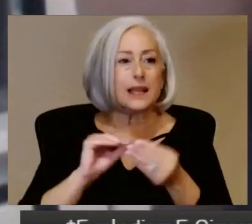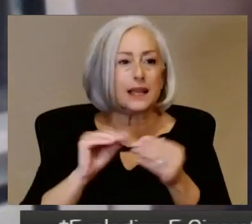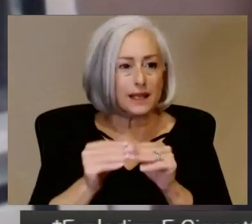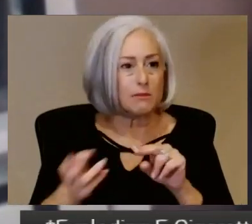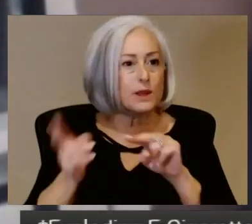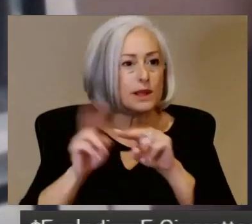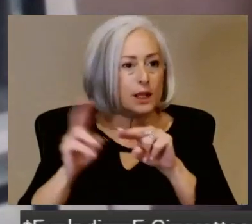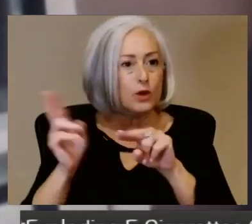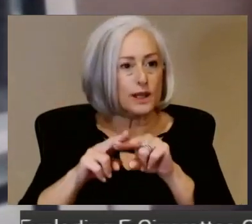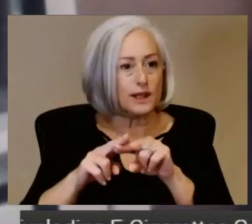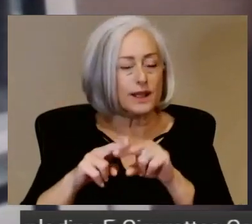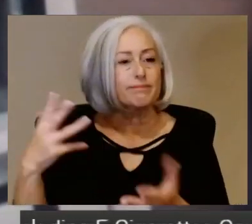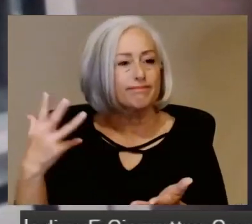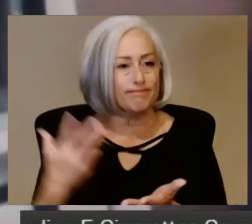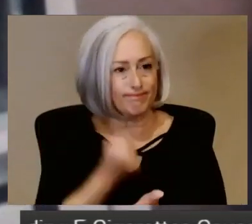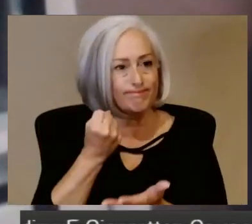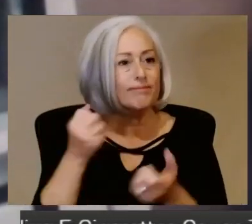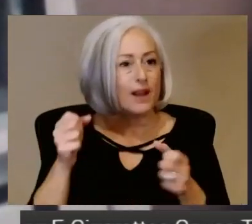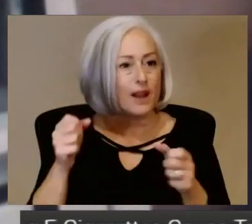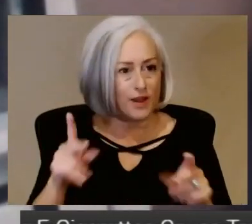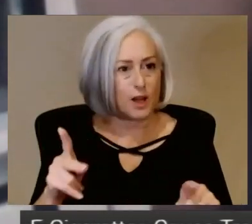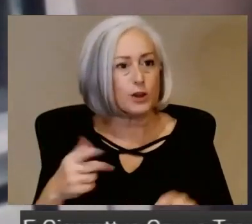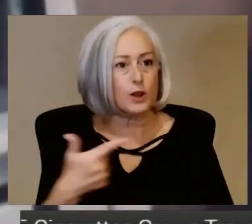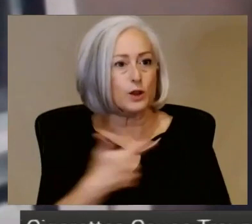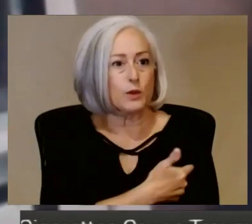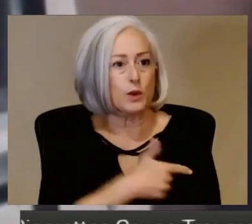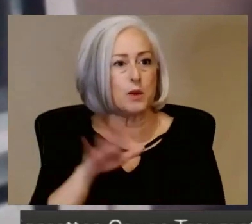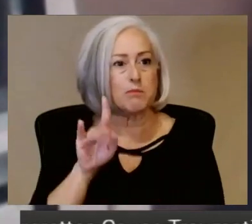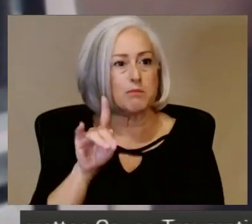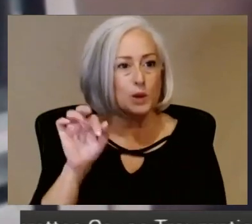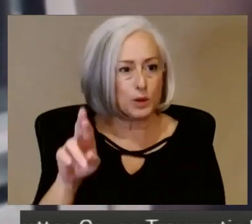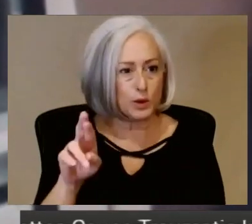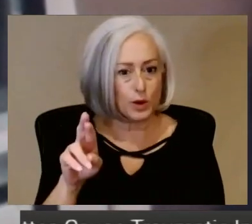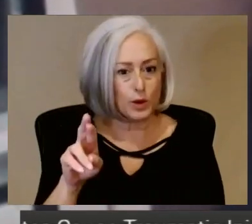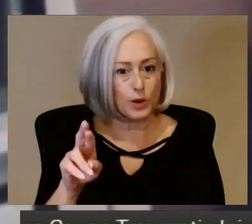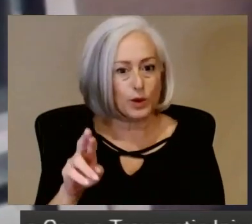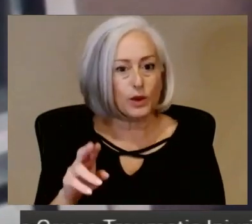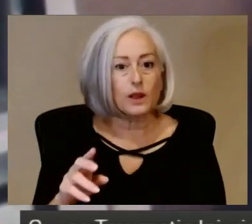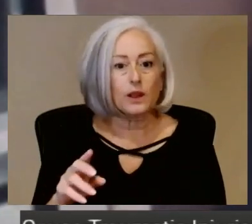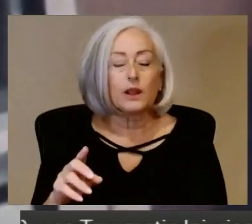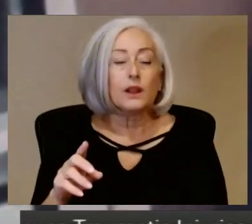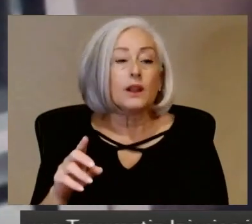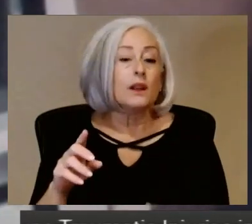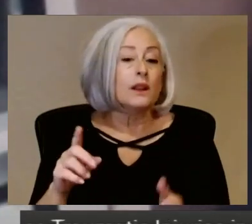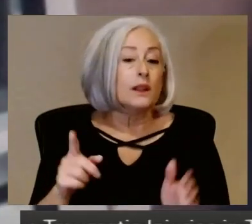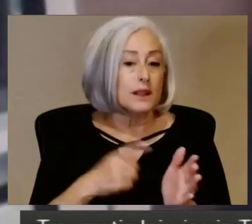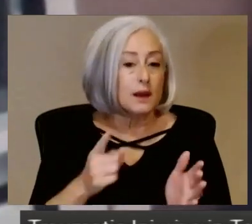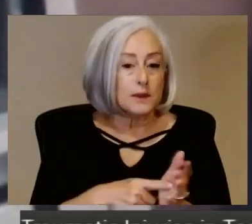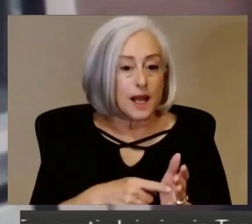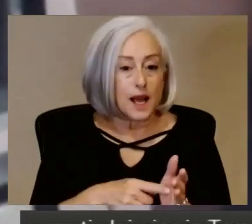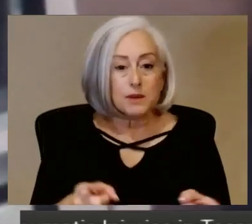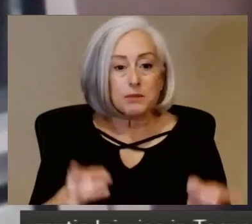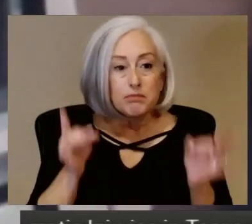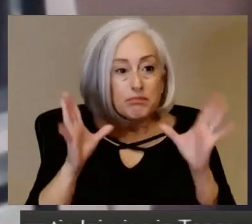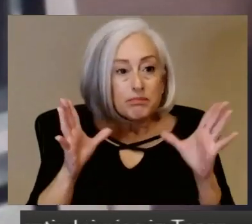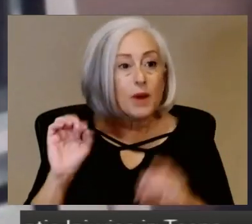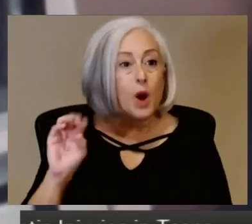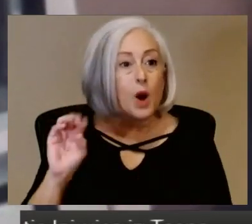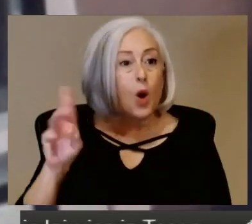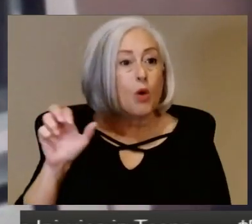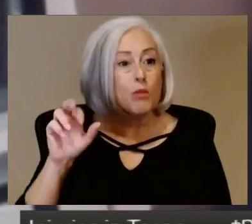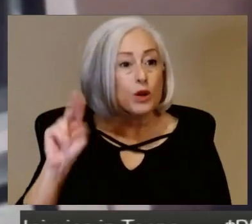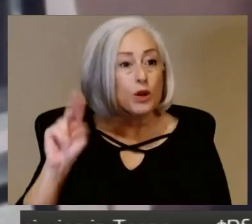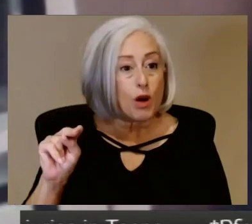that opportunity. I think that in some ways, as awful as the Omicron wave in the winter was, we